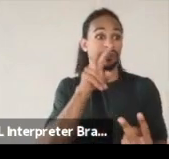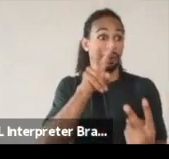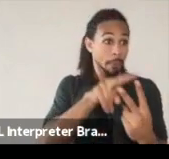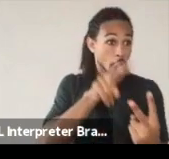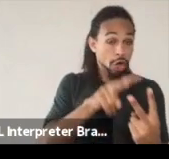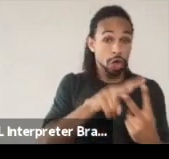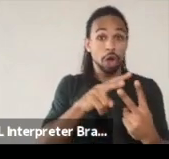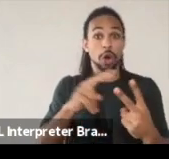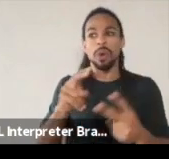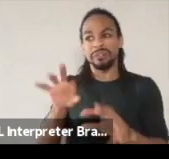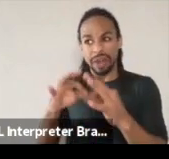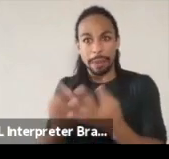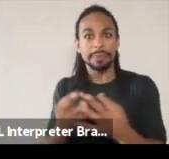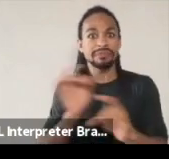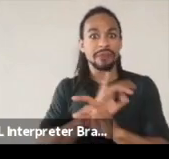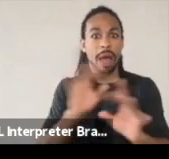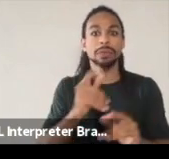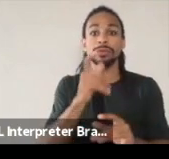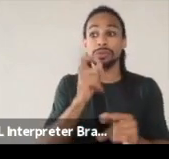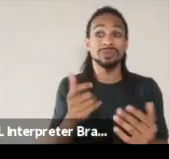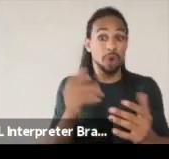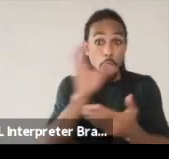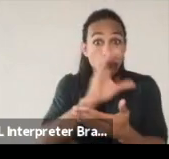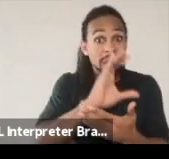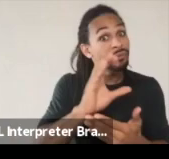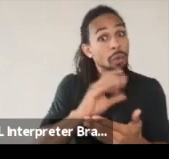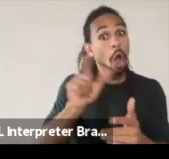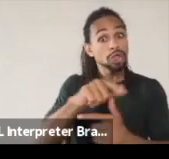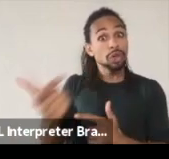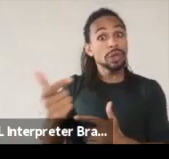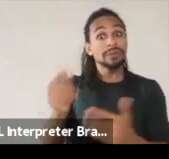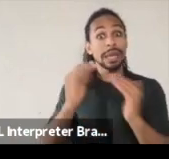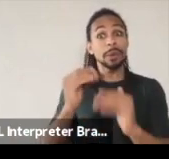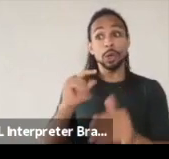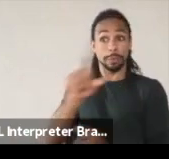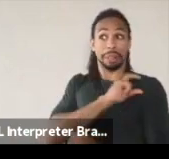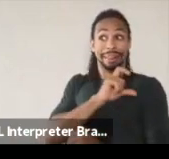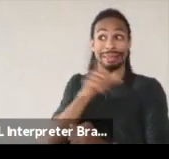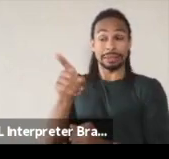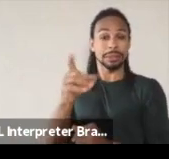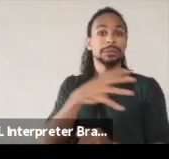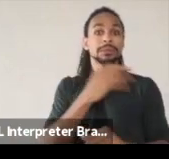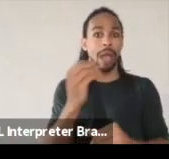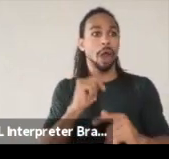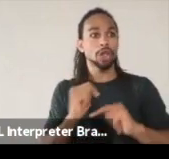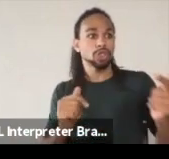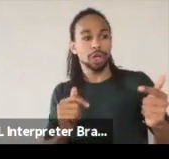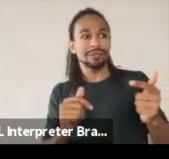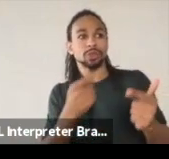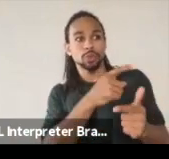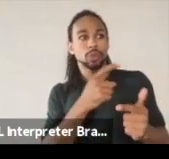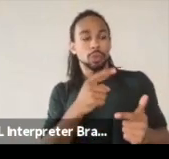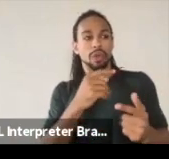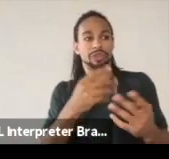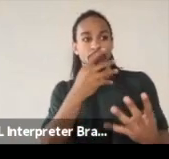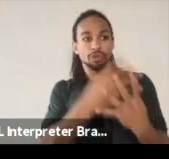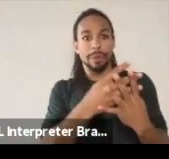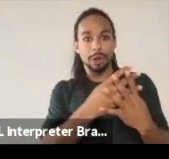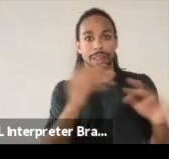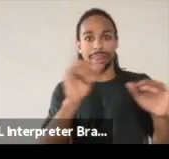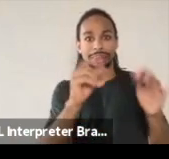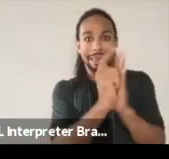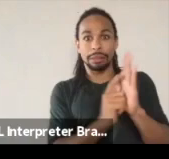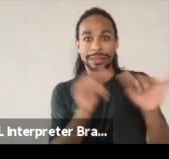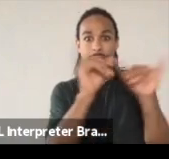police and alternatives to the criminal legal system in order to hold their abusers accountable. So what we're